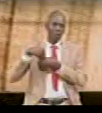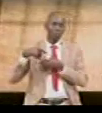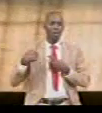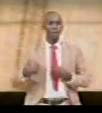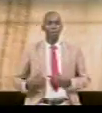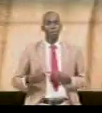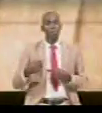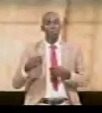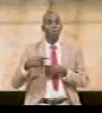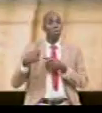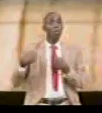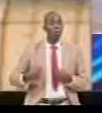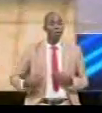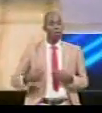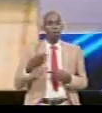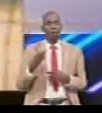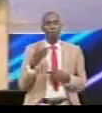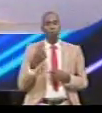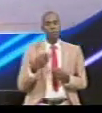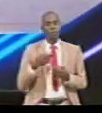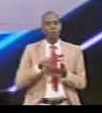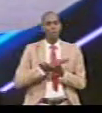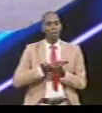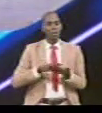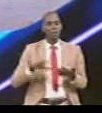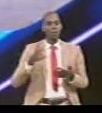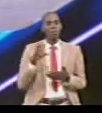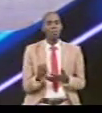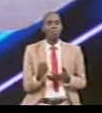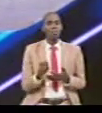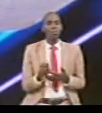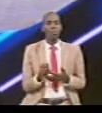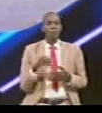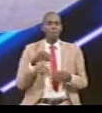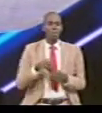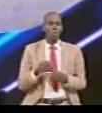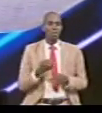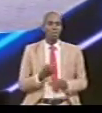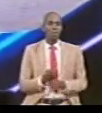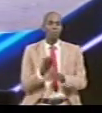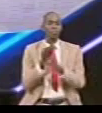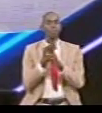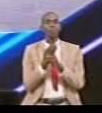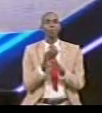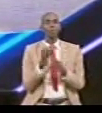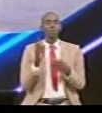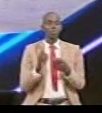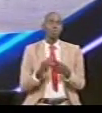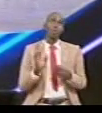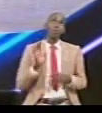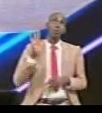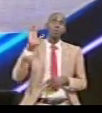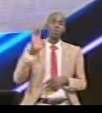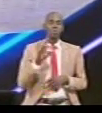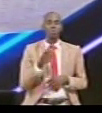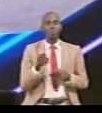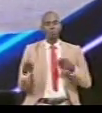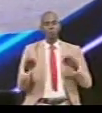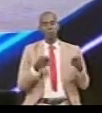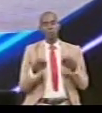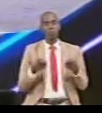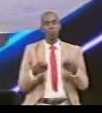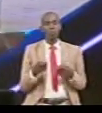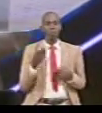The heart of the righteous in faithfulness to his Lordship. Luke